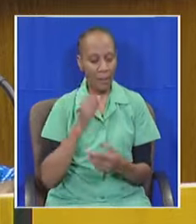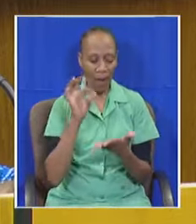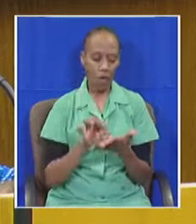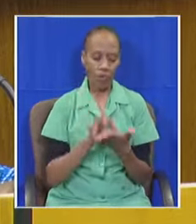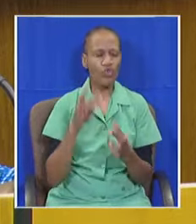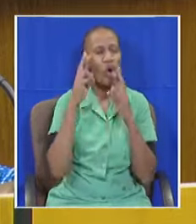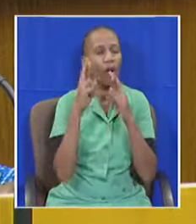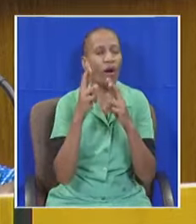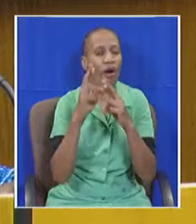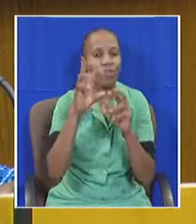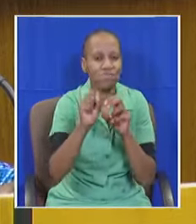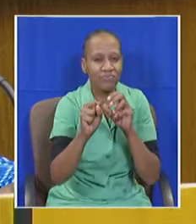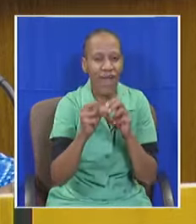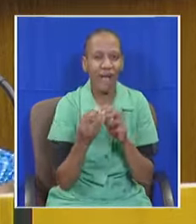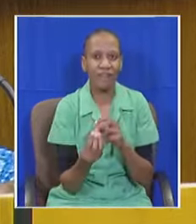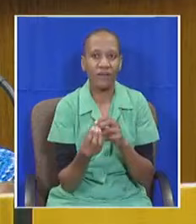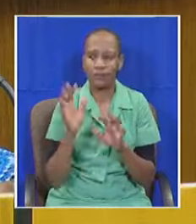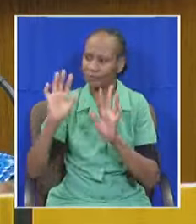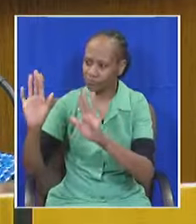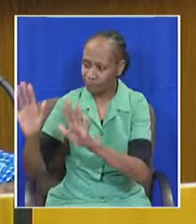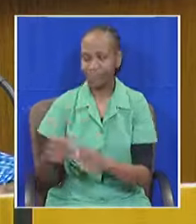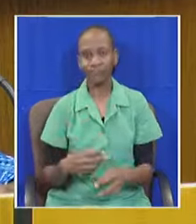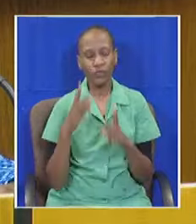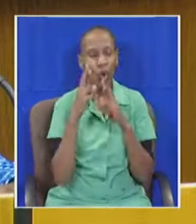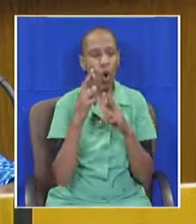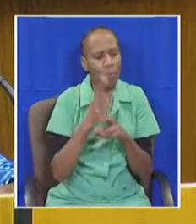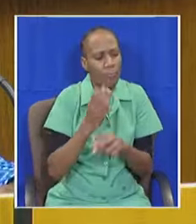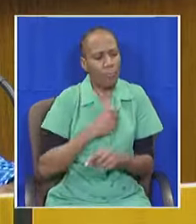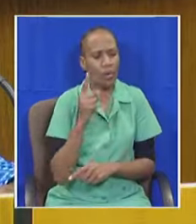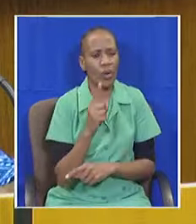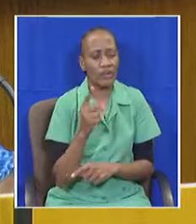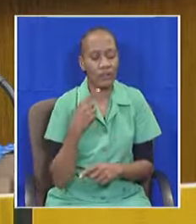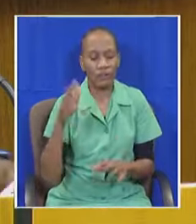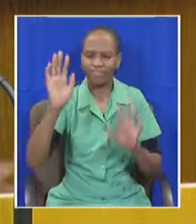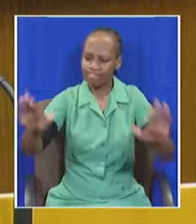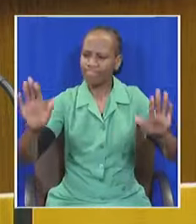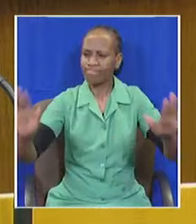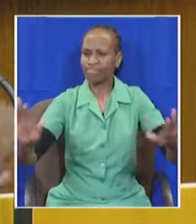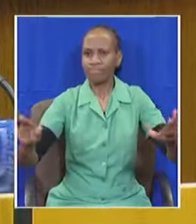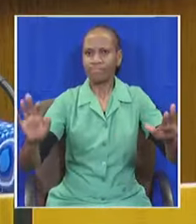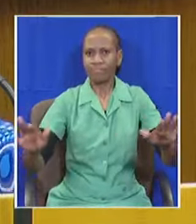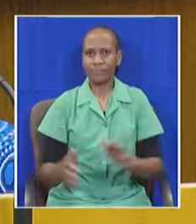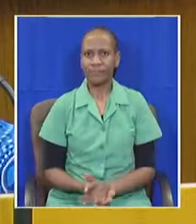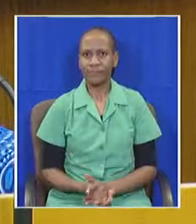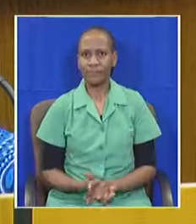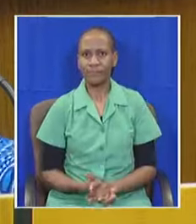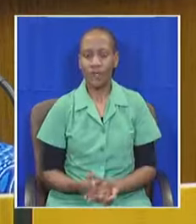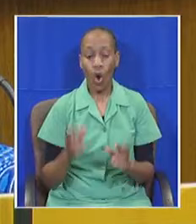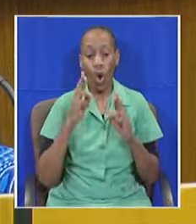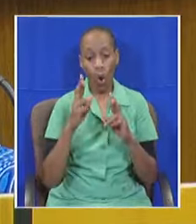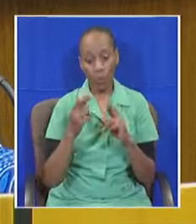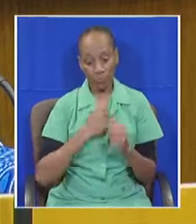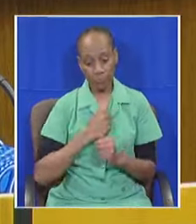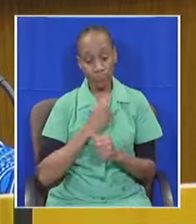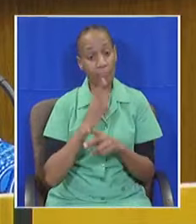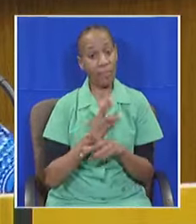listen attentively, you must begin to listen. Her hope was that I, as order, her child... honorable members. Her hope is that